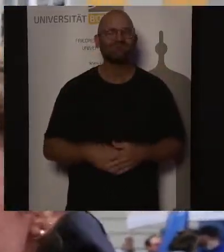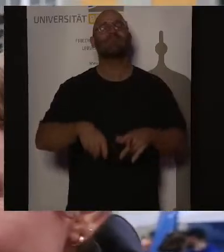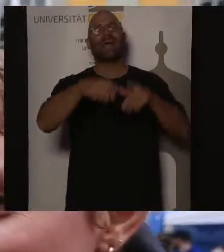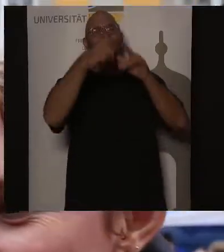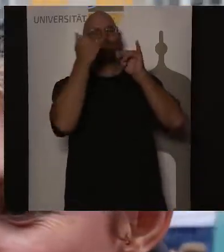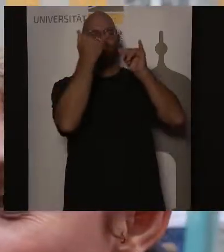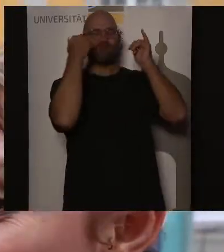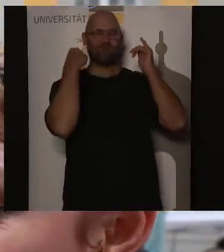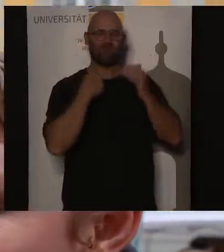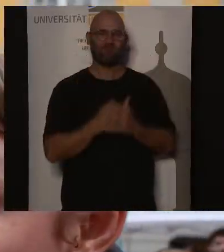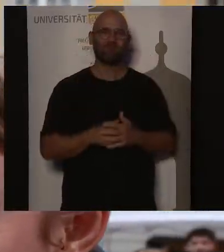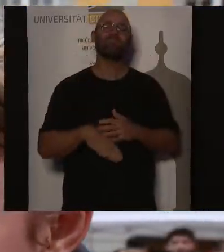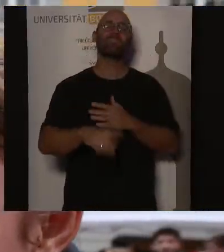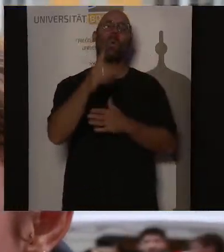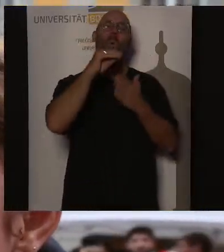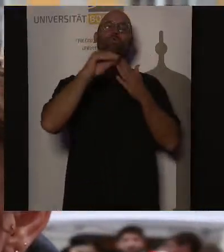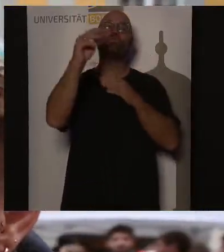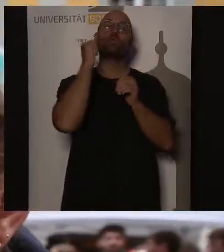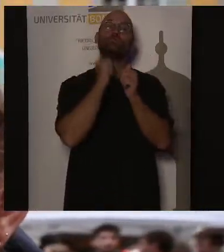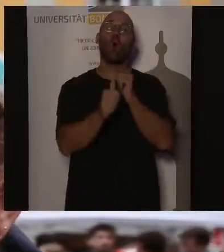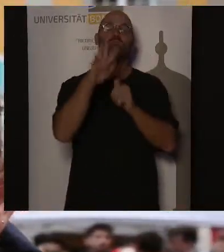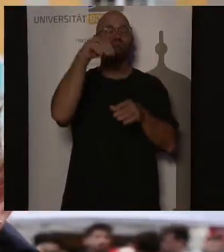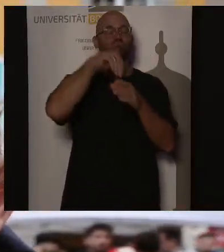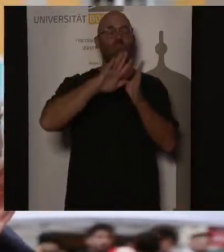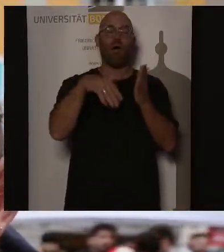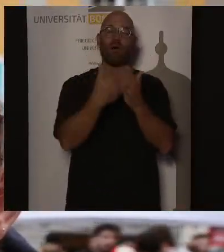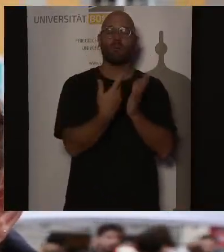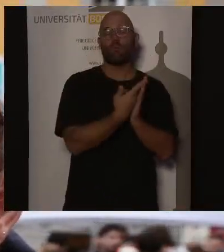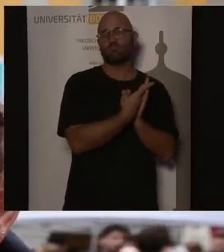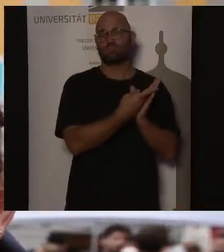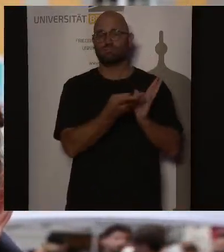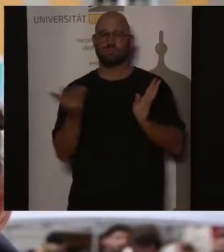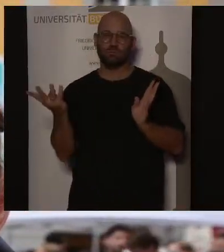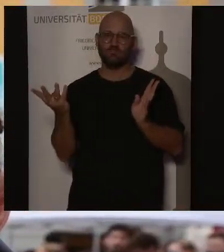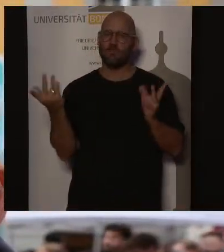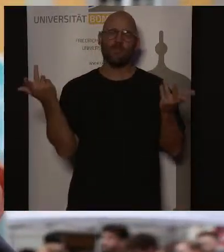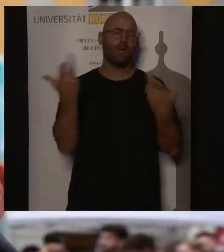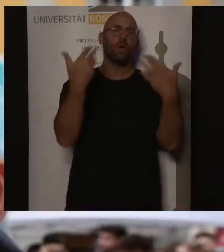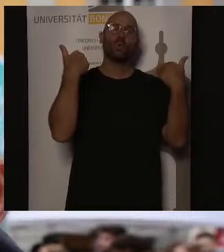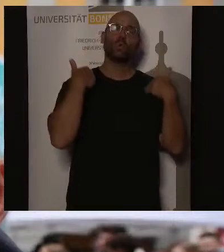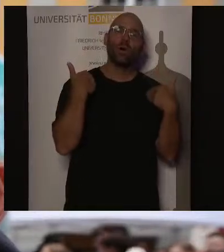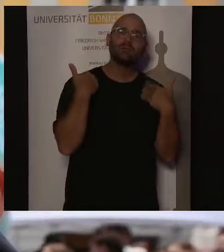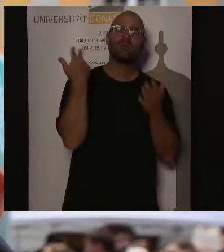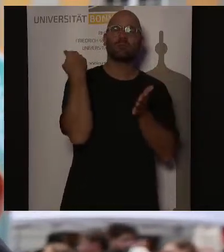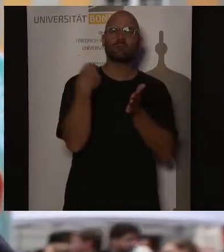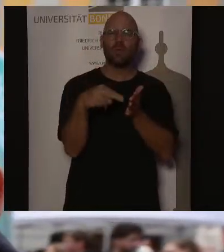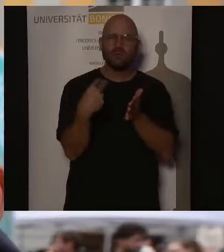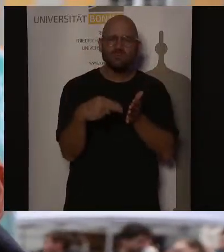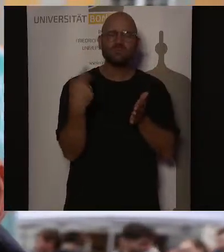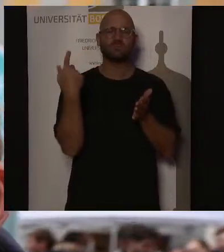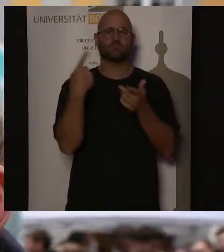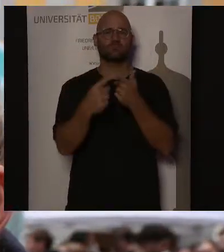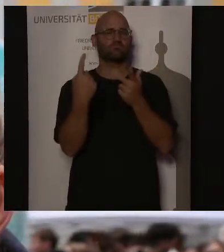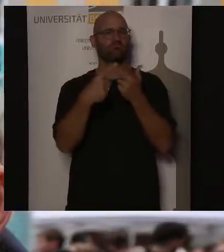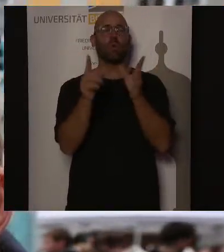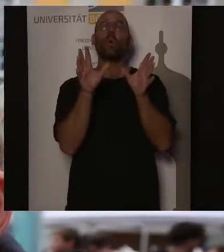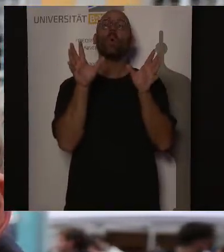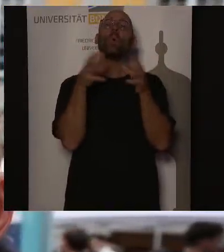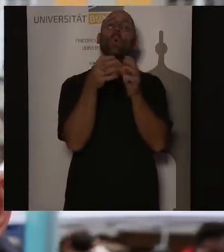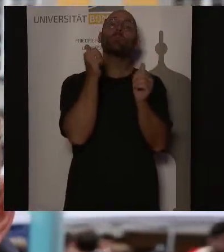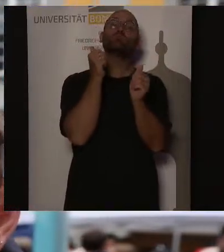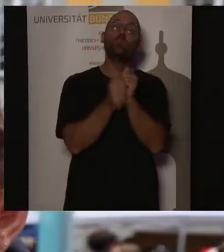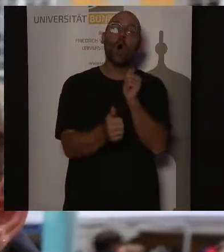us? I'd love to. At university sports, we have lots of different offers: gymnastics,